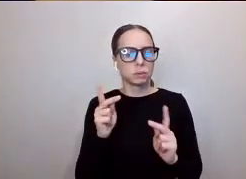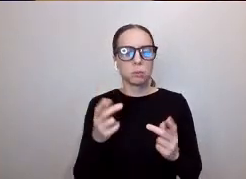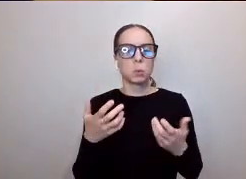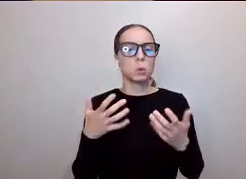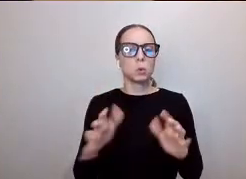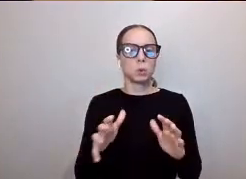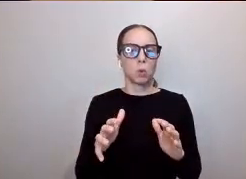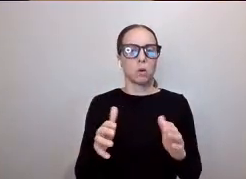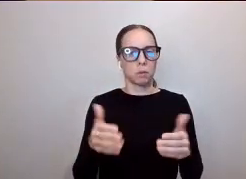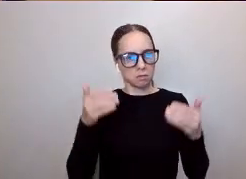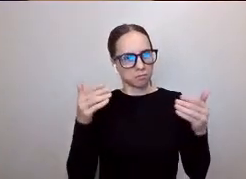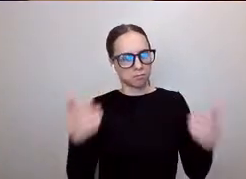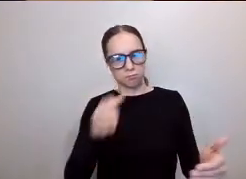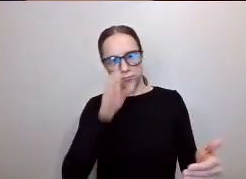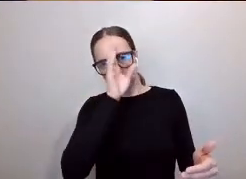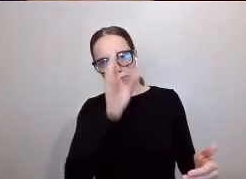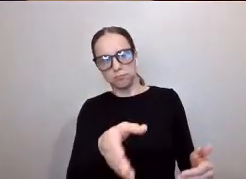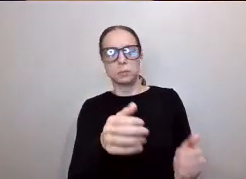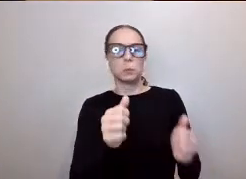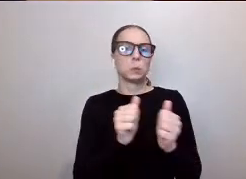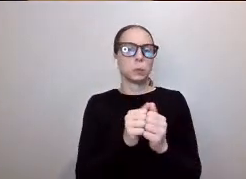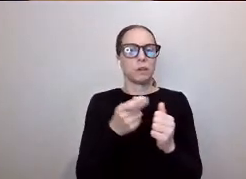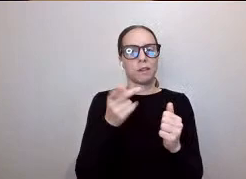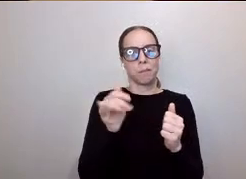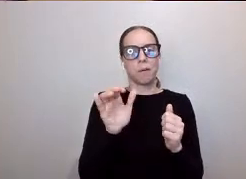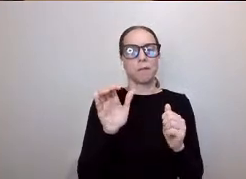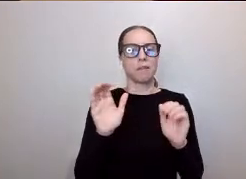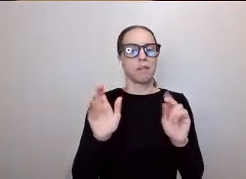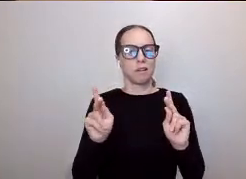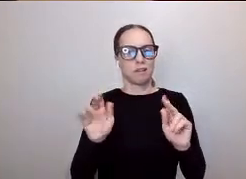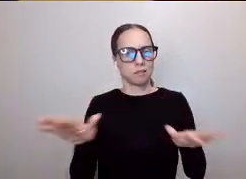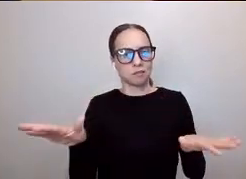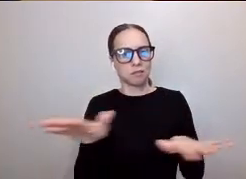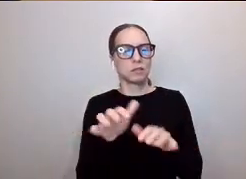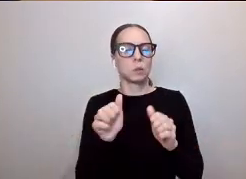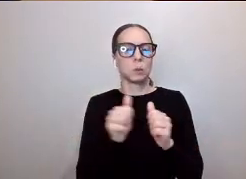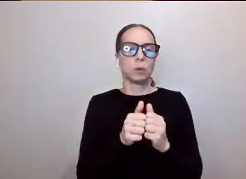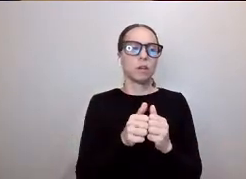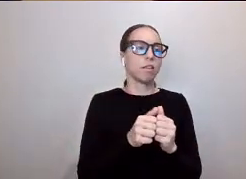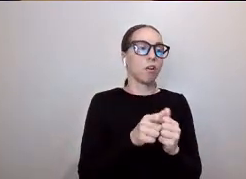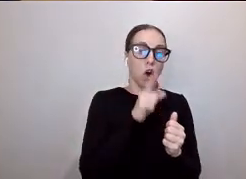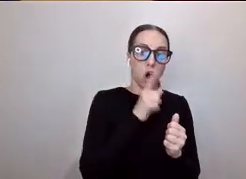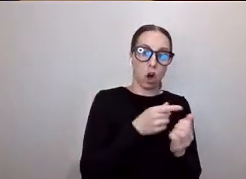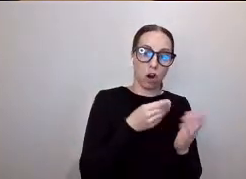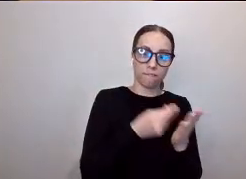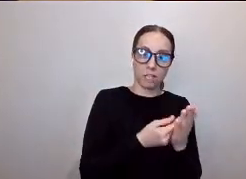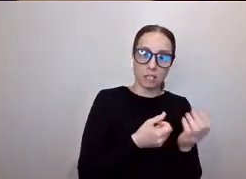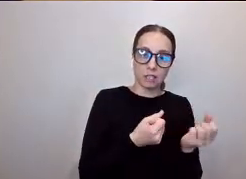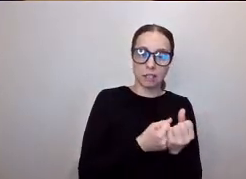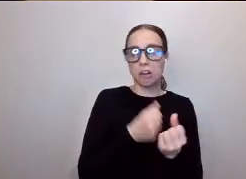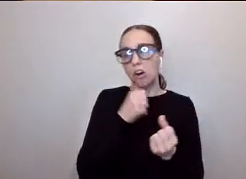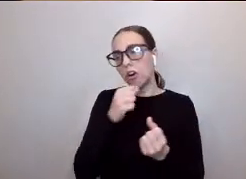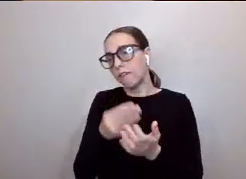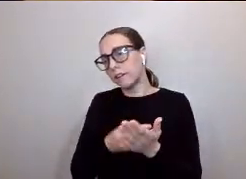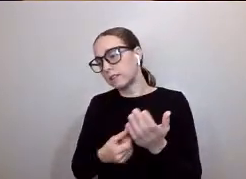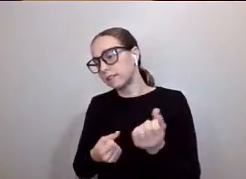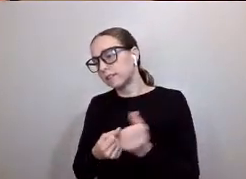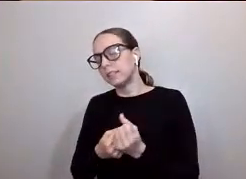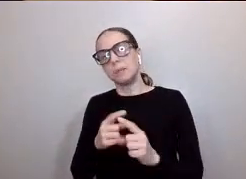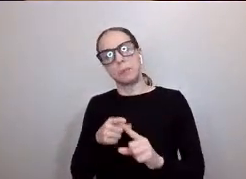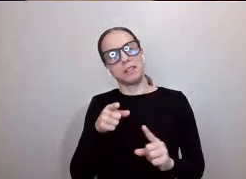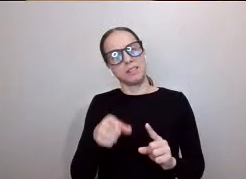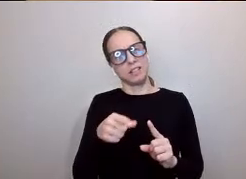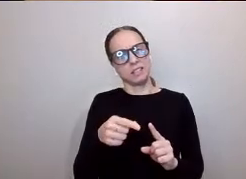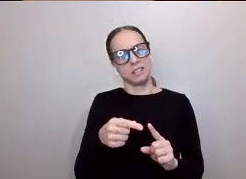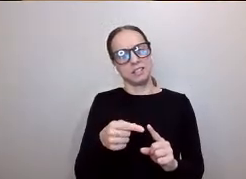funding, but this action sort of steps a little bit in the other direction, and I think it is very muddled, it's